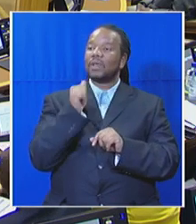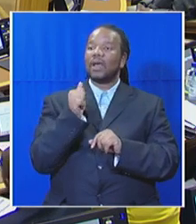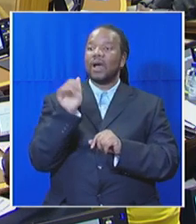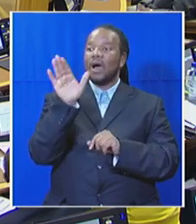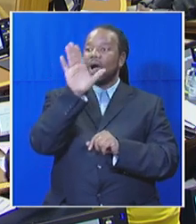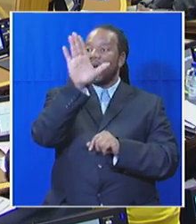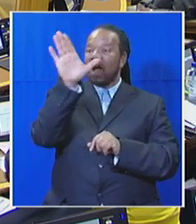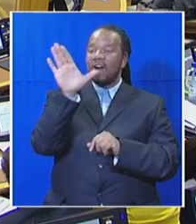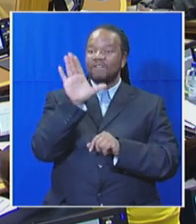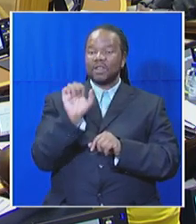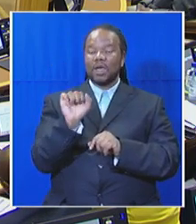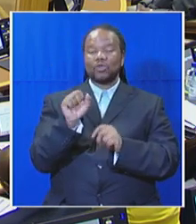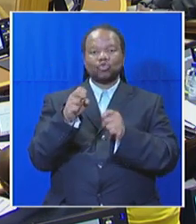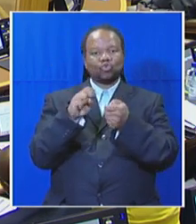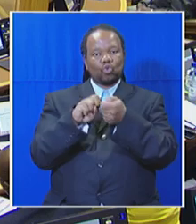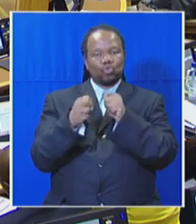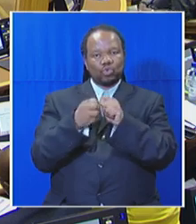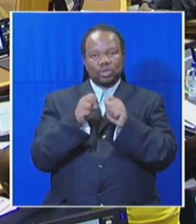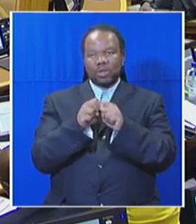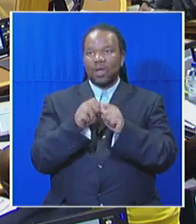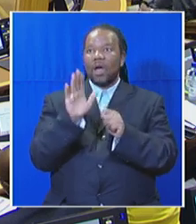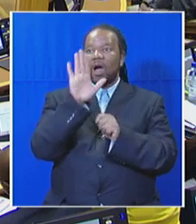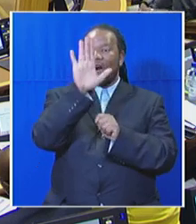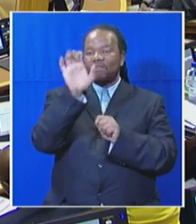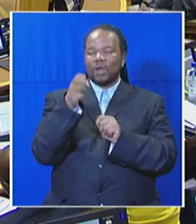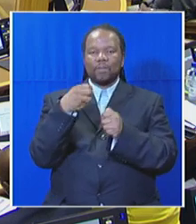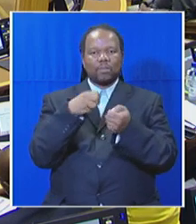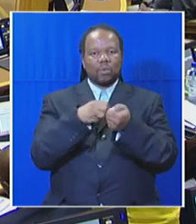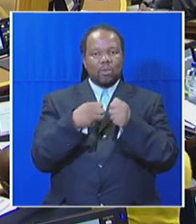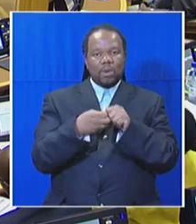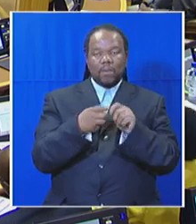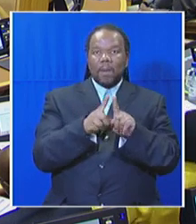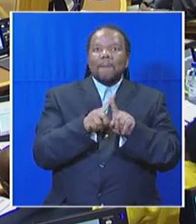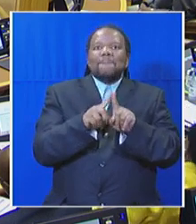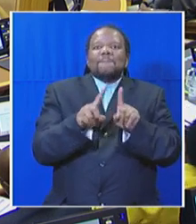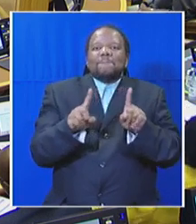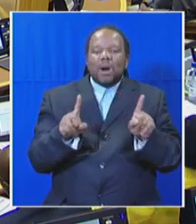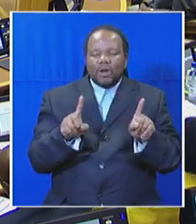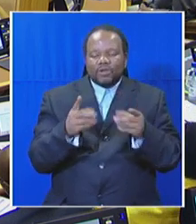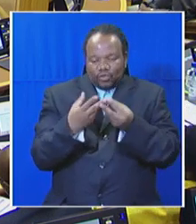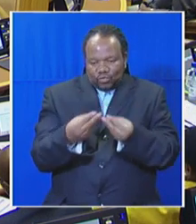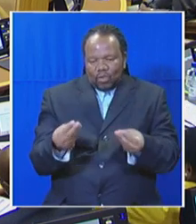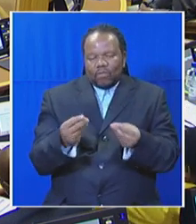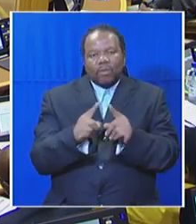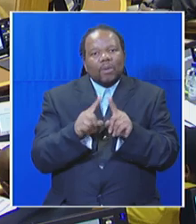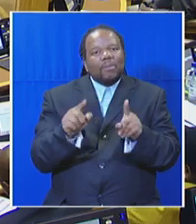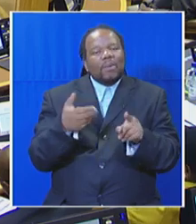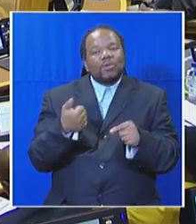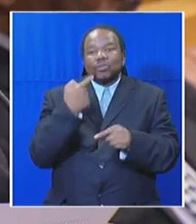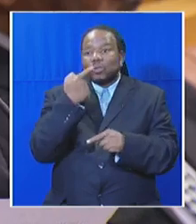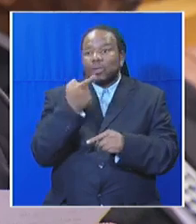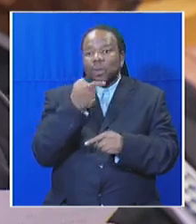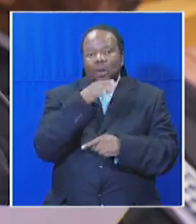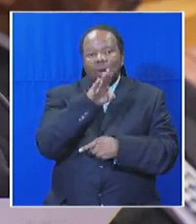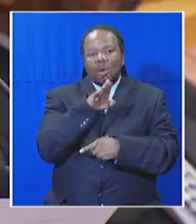problems. But where is the continental political will to address problems like the conflicts in Burundi, for